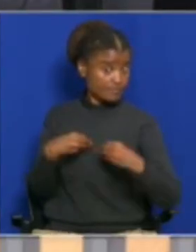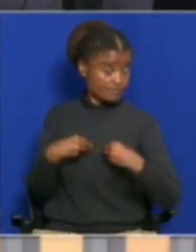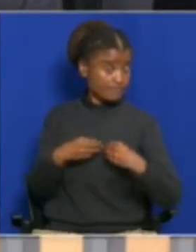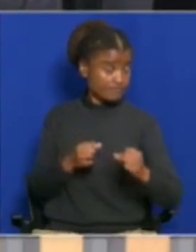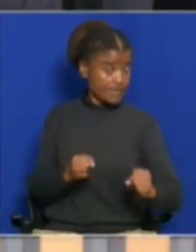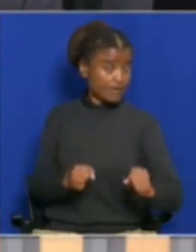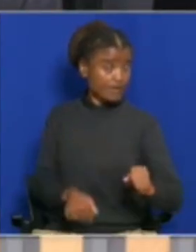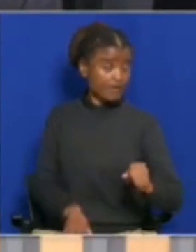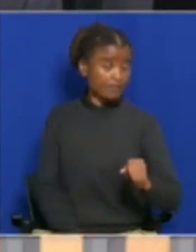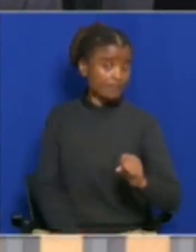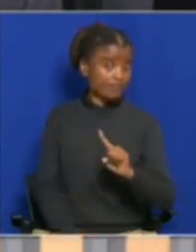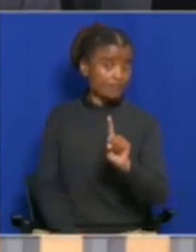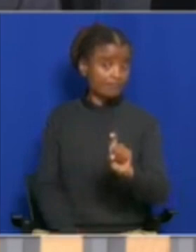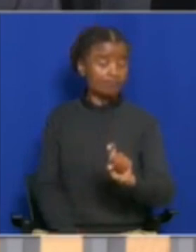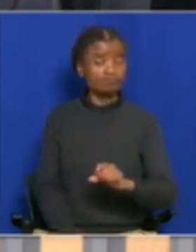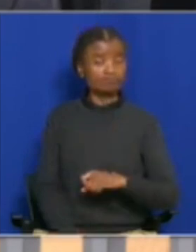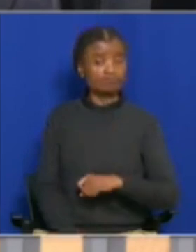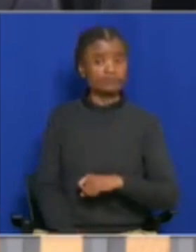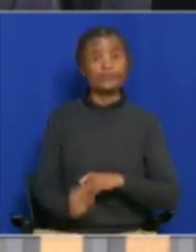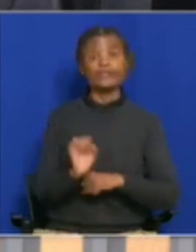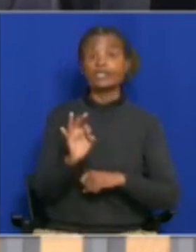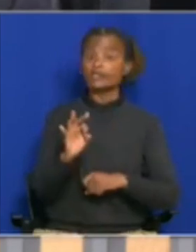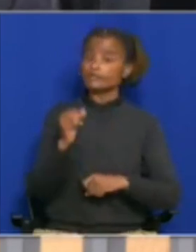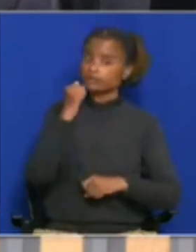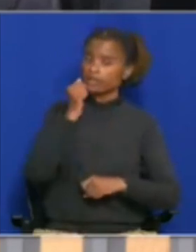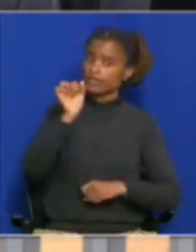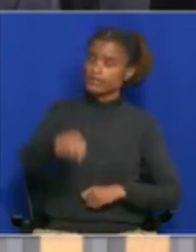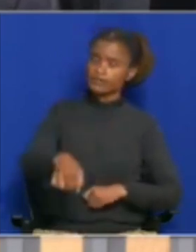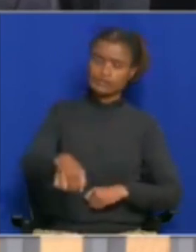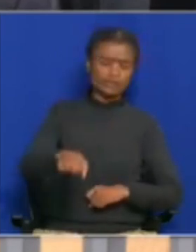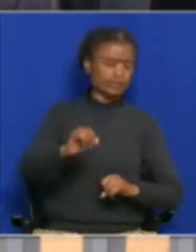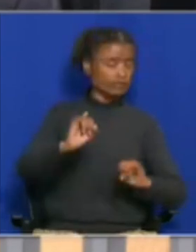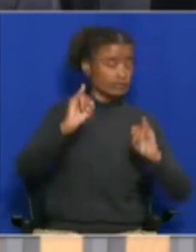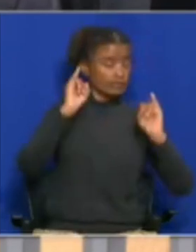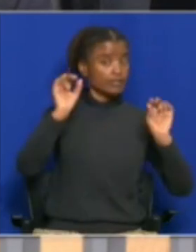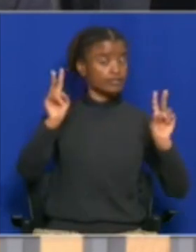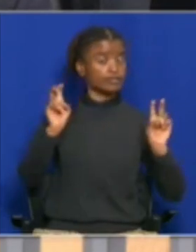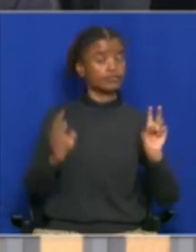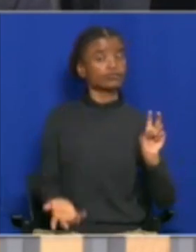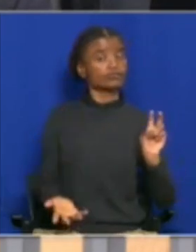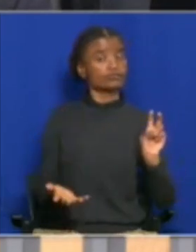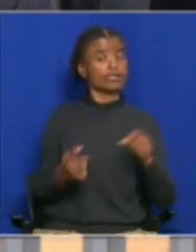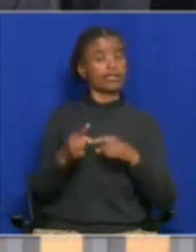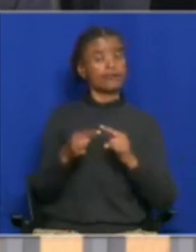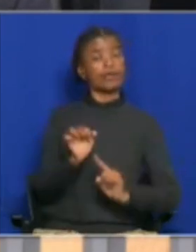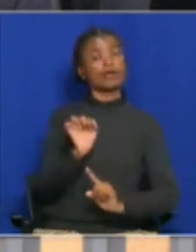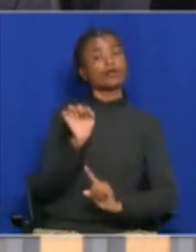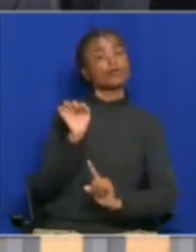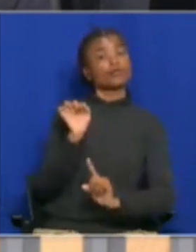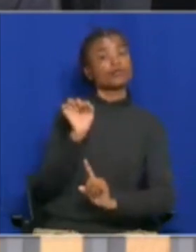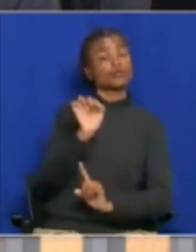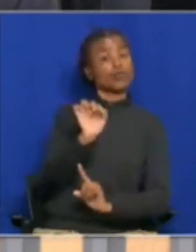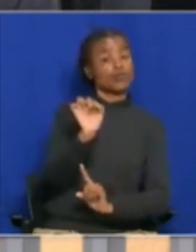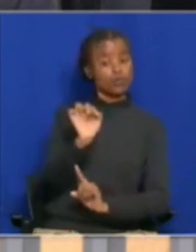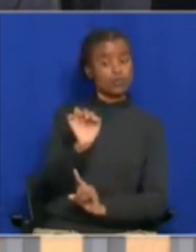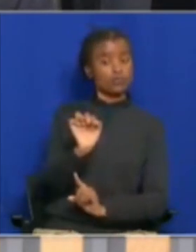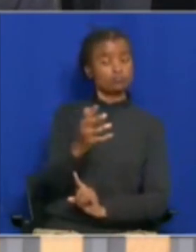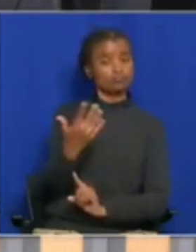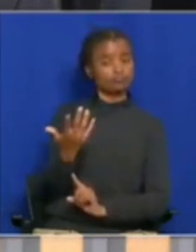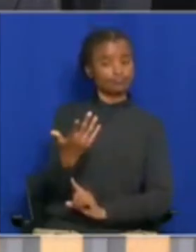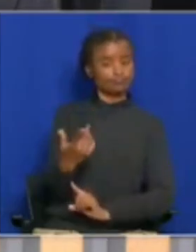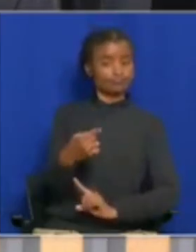Because if you do, it raises very serious issues about your application of the section